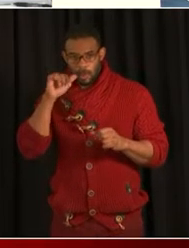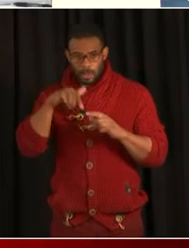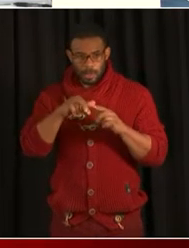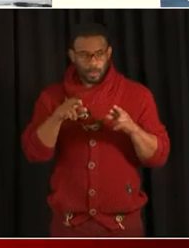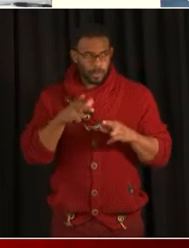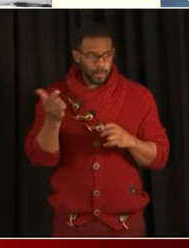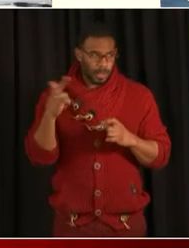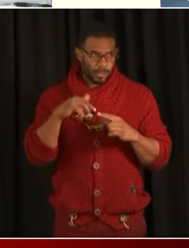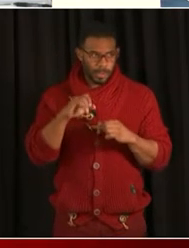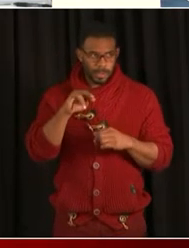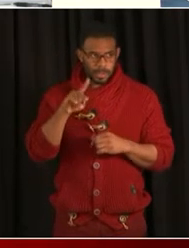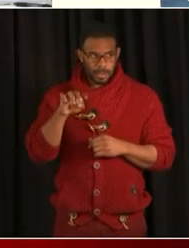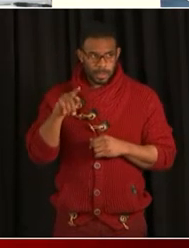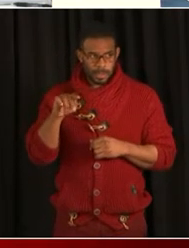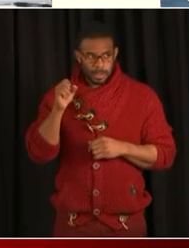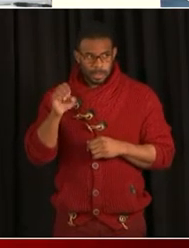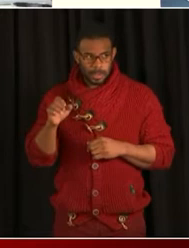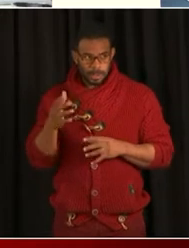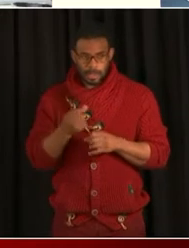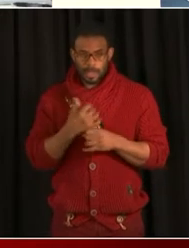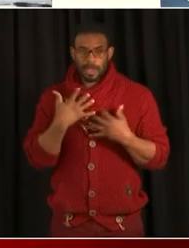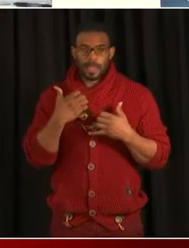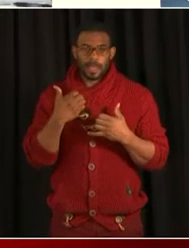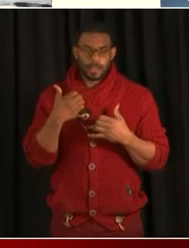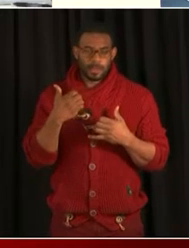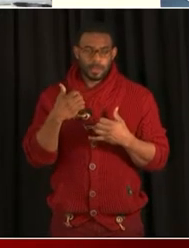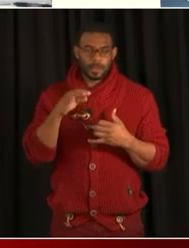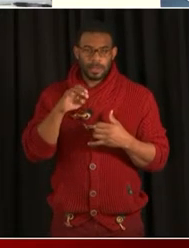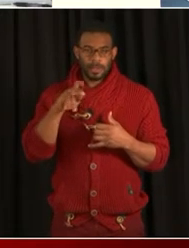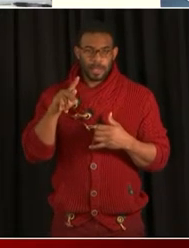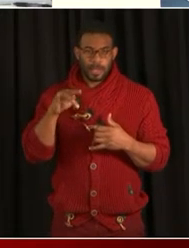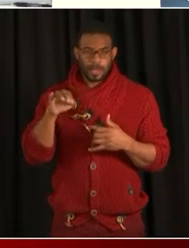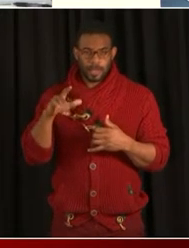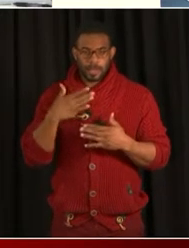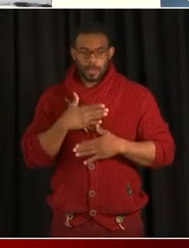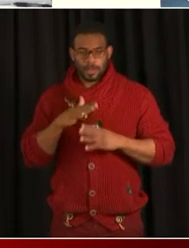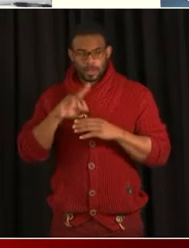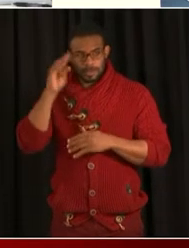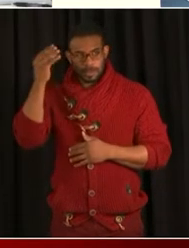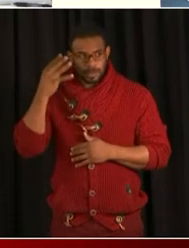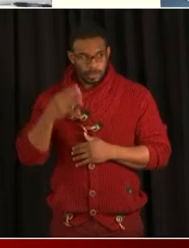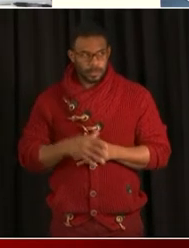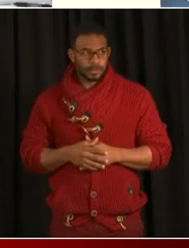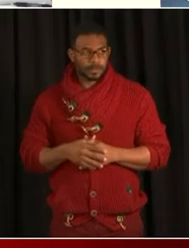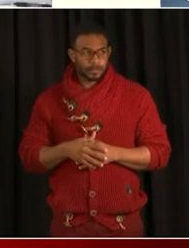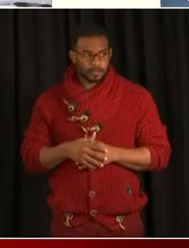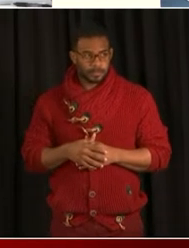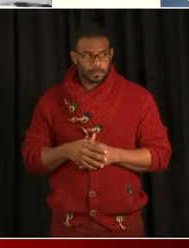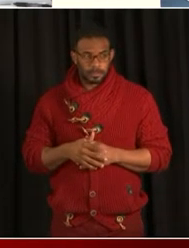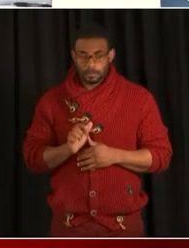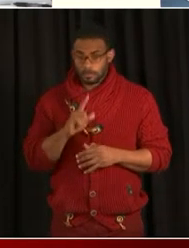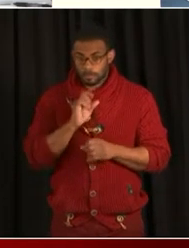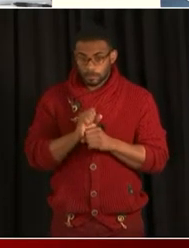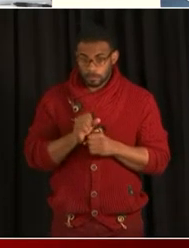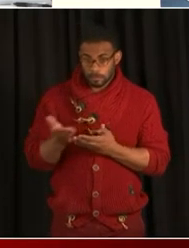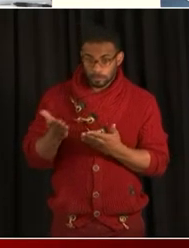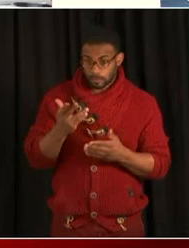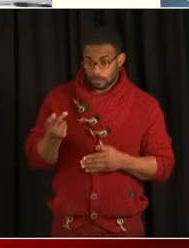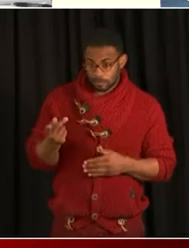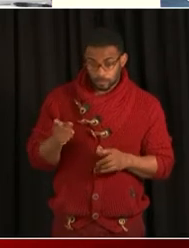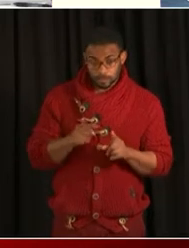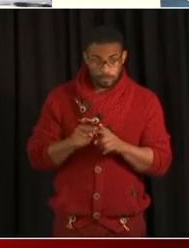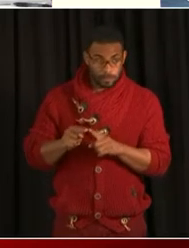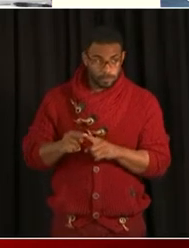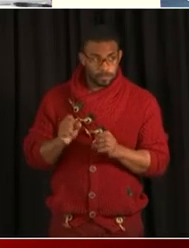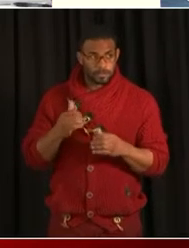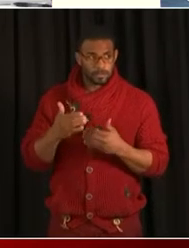can definitely come out to SANDLOT Southeast and get a healthy cocktail and enjoy some sun. And you can actually bring your dog